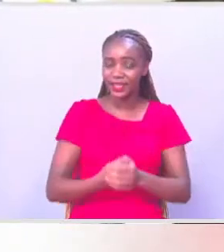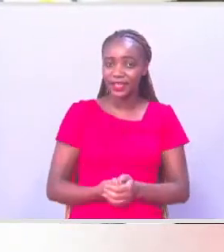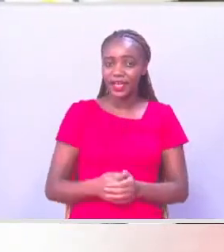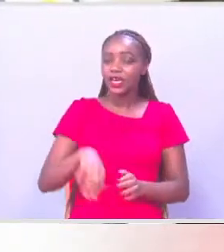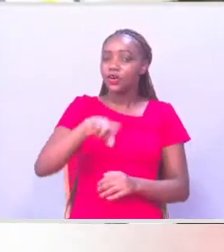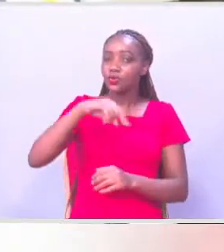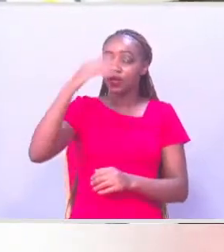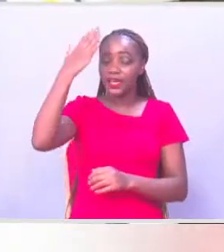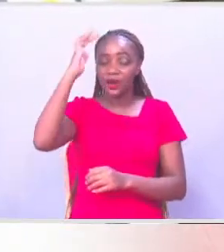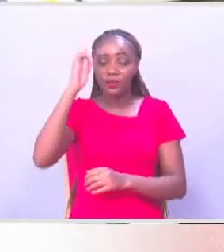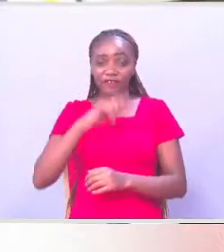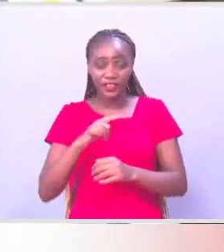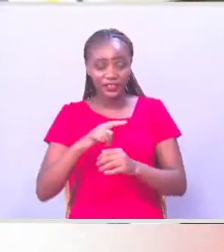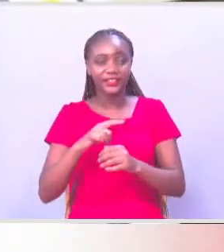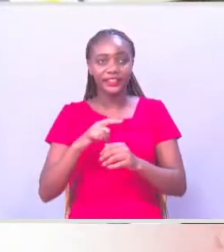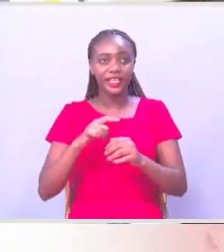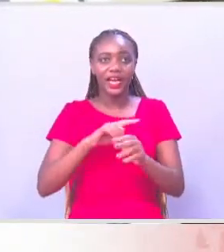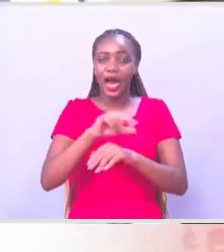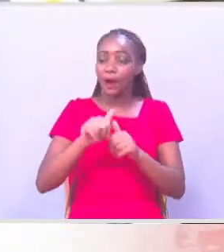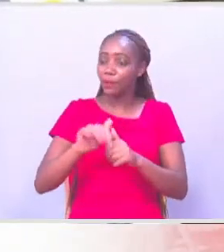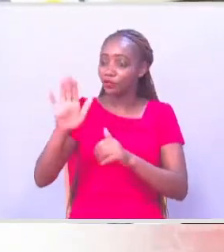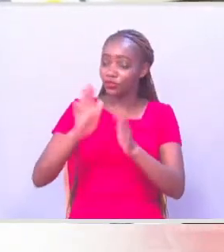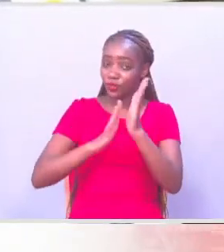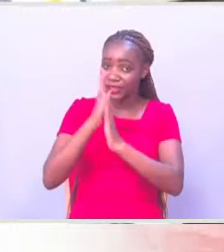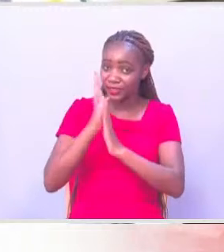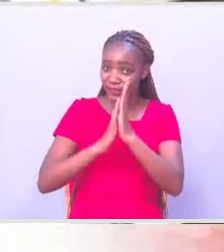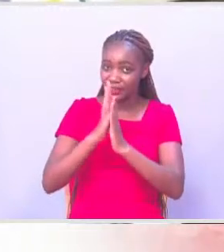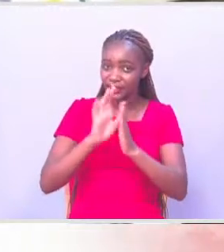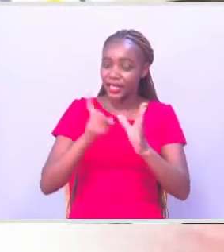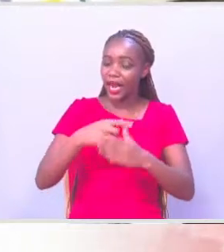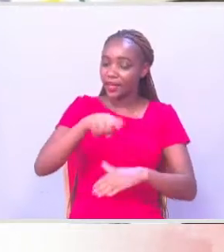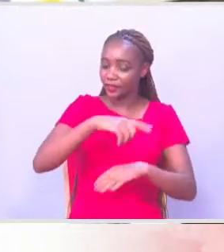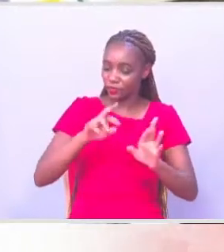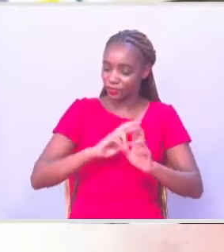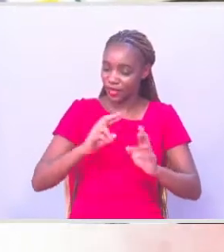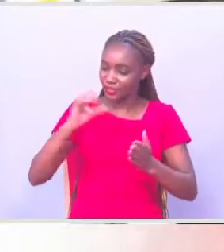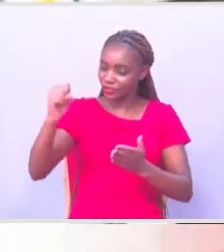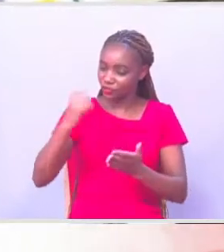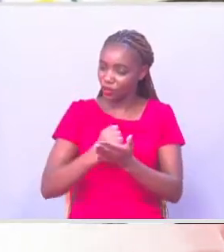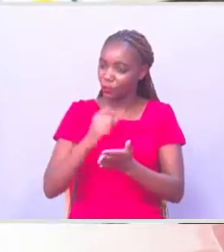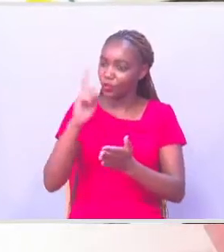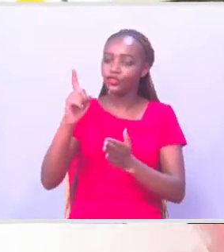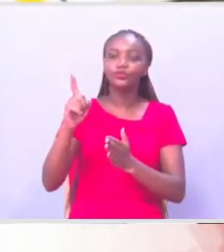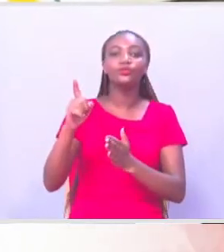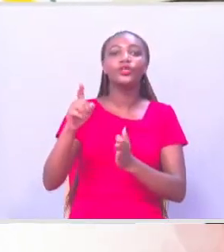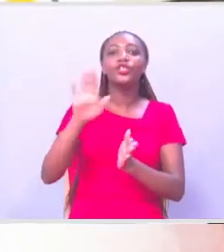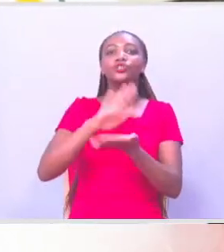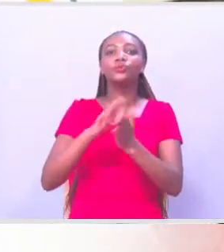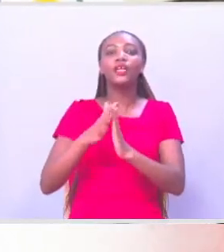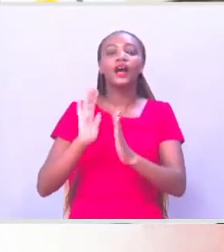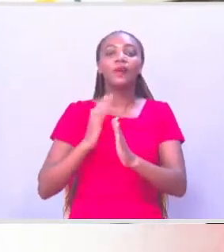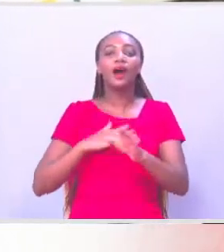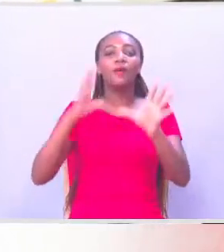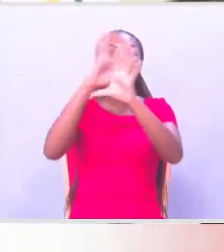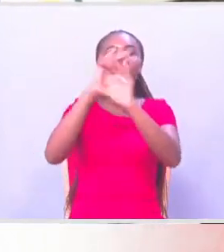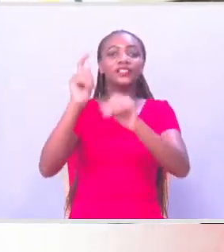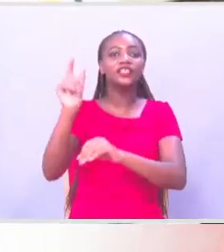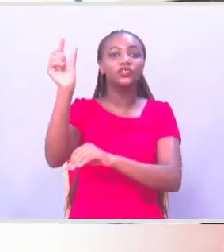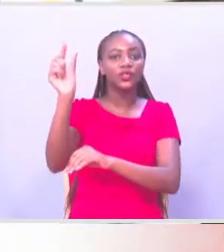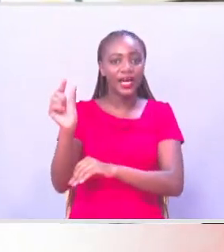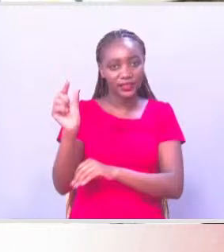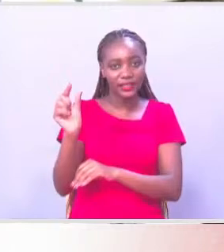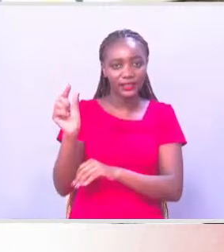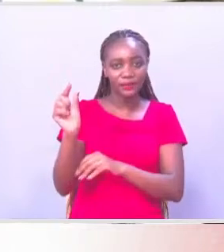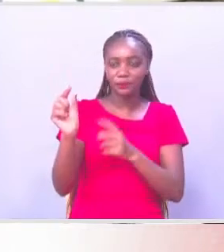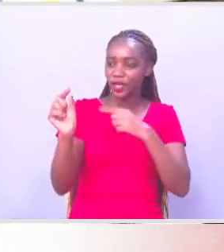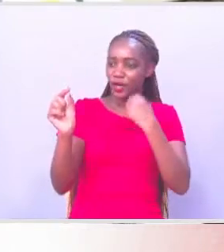congregated to endorse our presidential candidate who is none